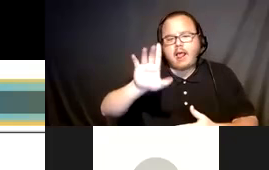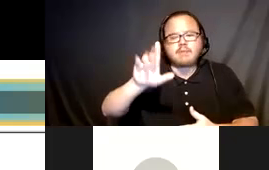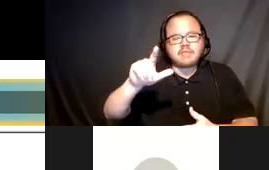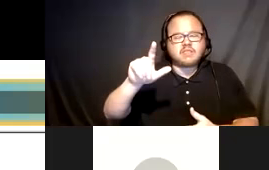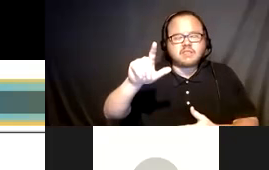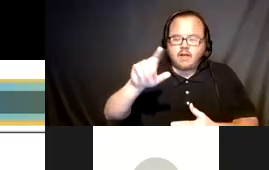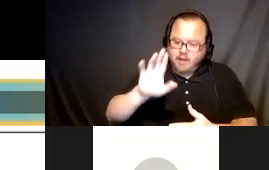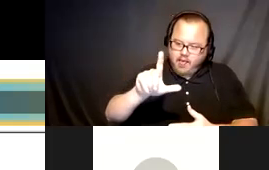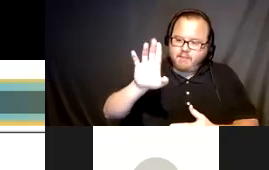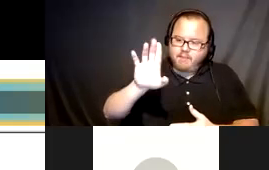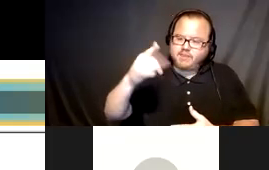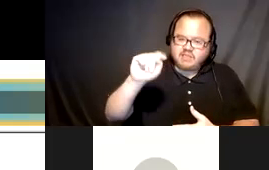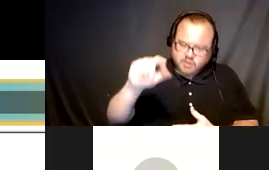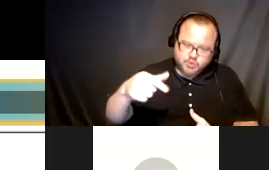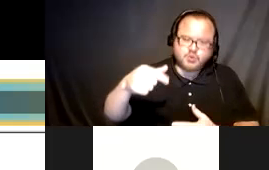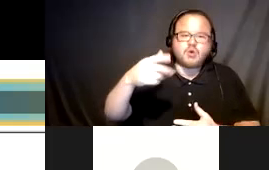ahead and segue it back to Matt.